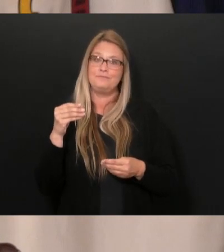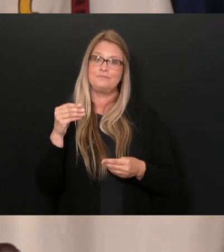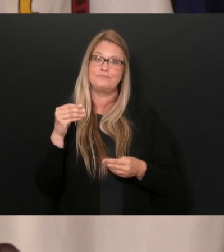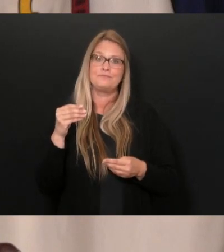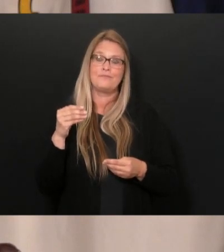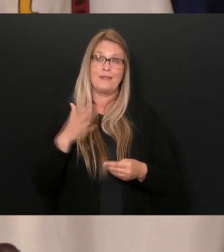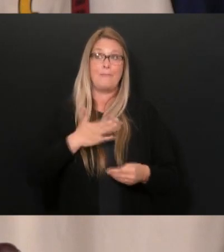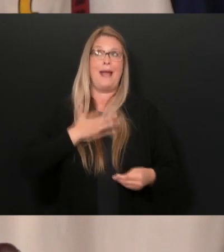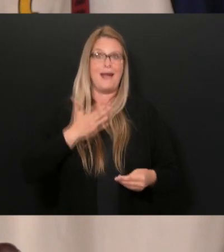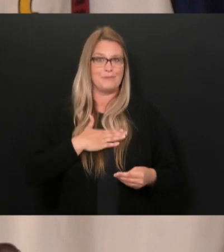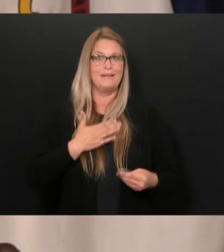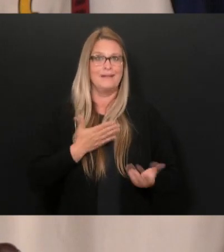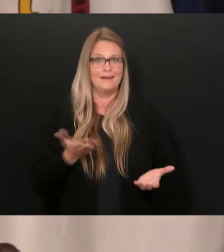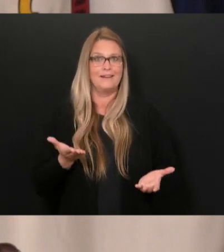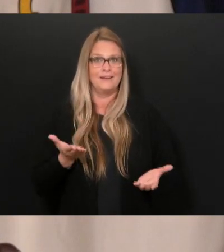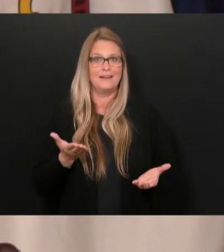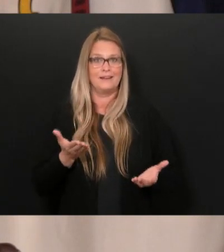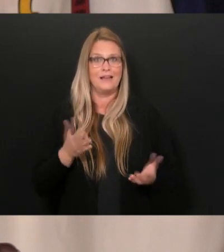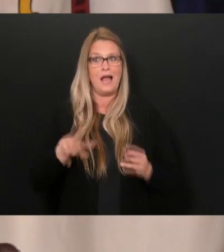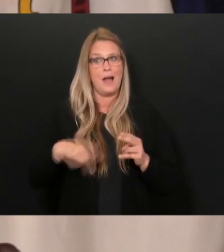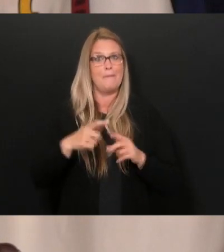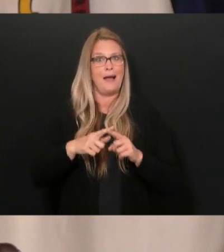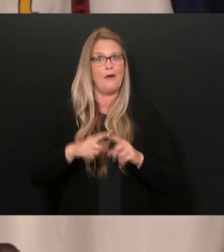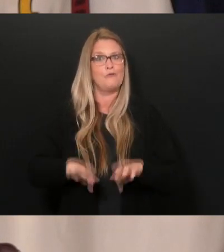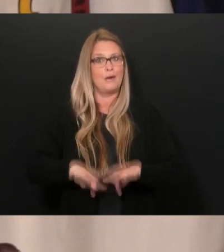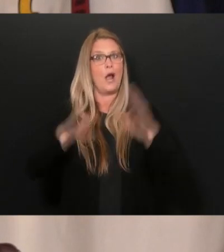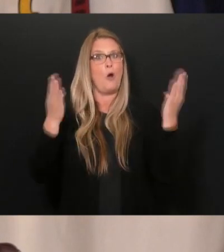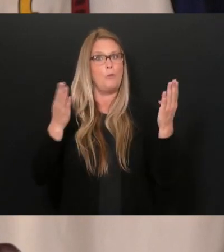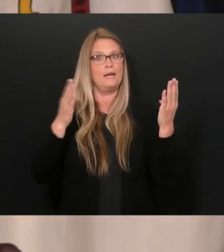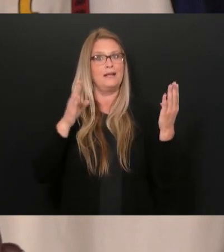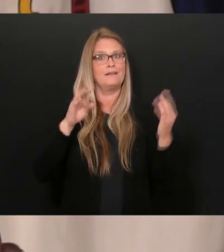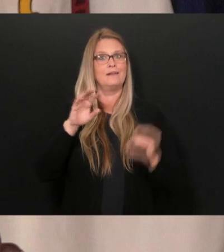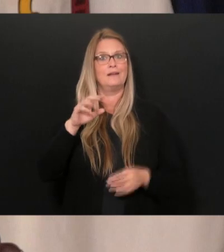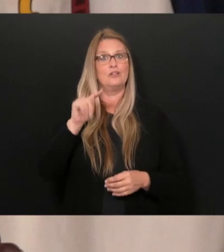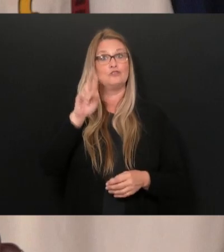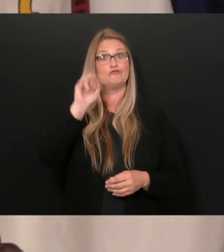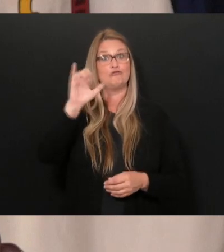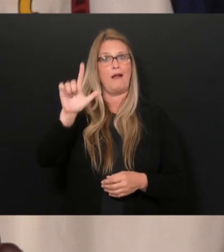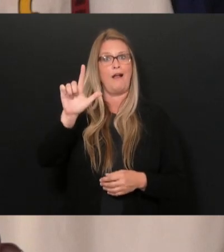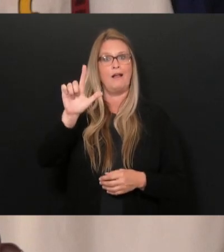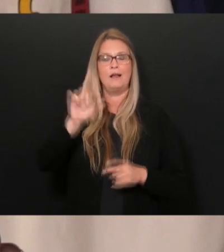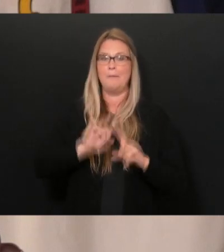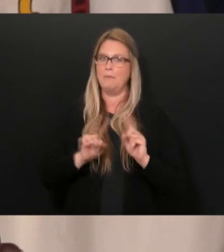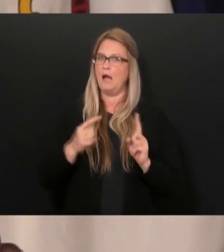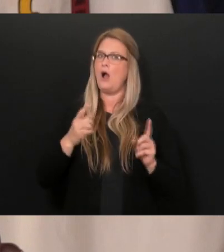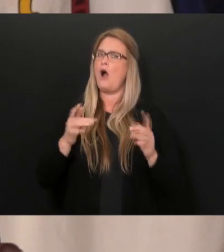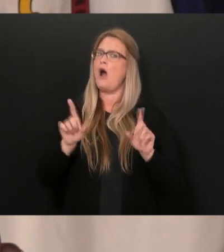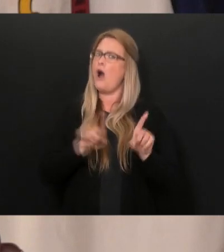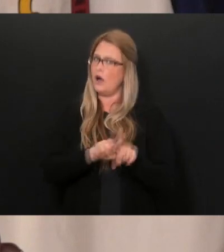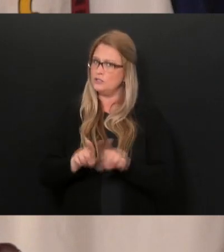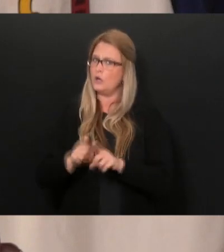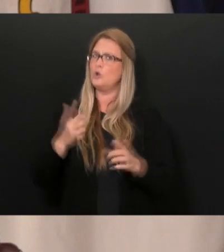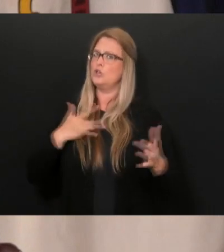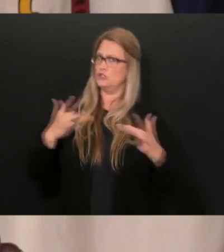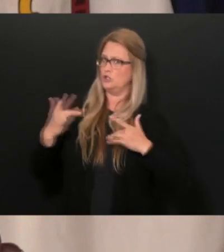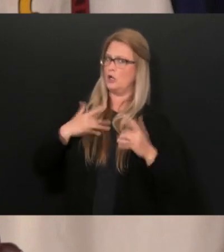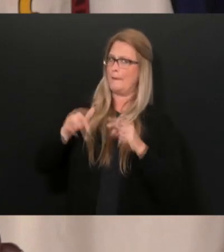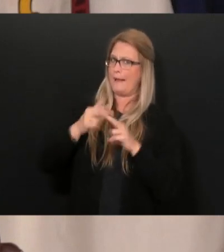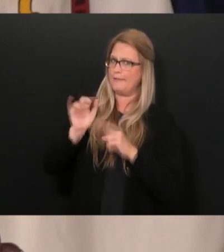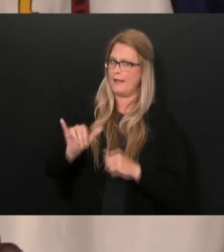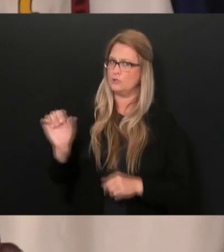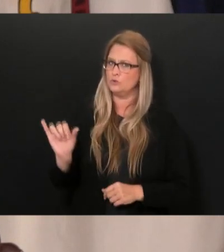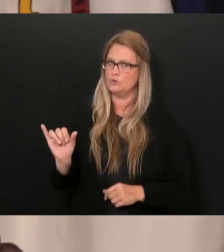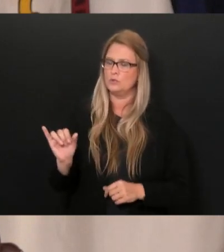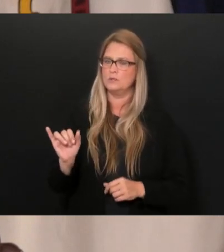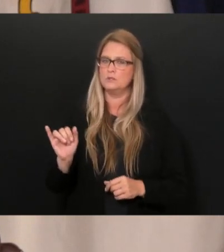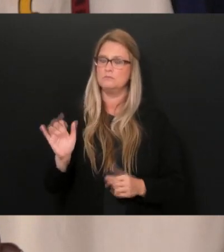am happy about reopening the trails, but I am also concerned. And so I'm gonna just leave it at